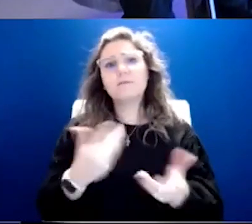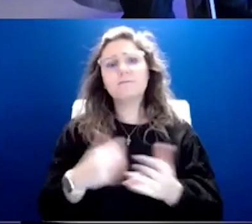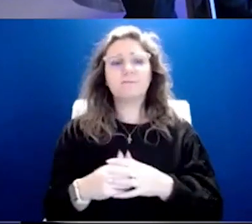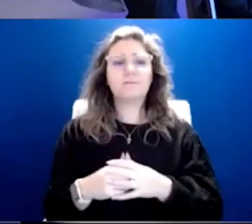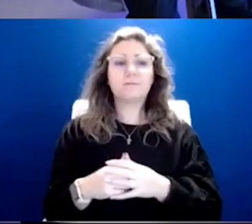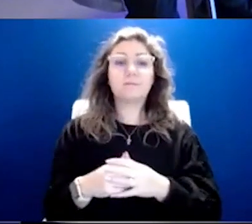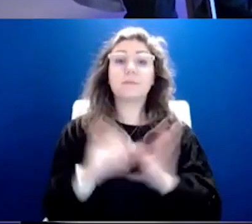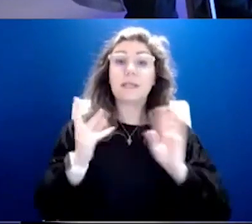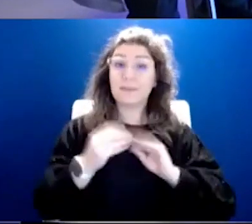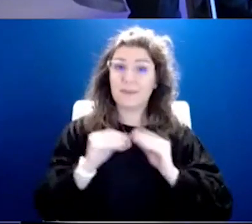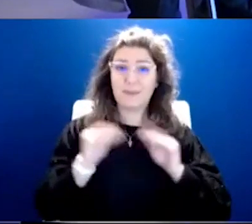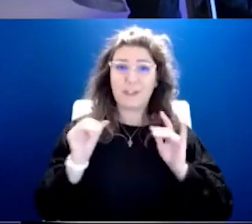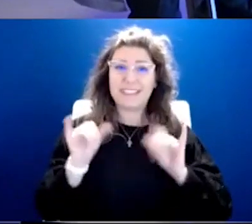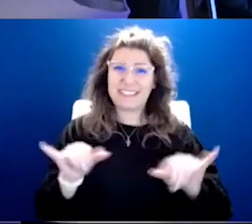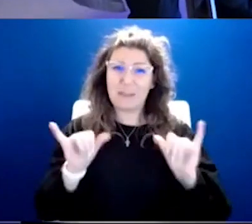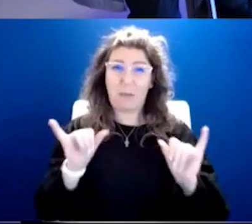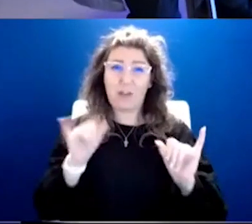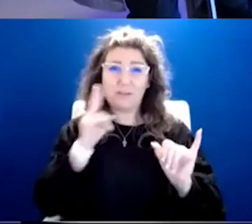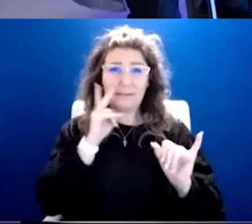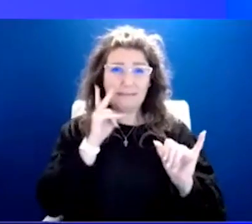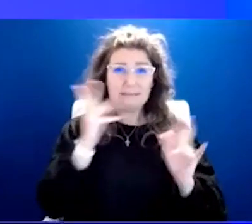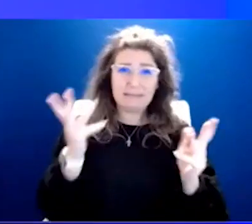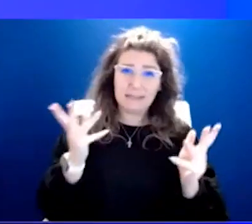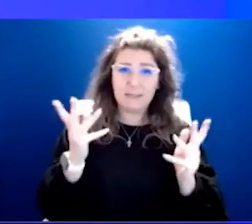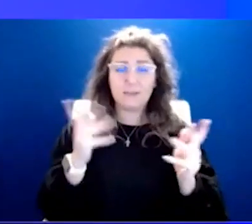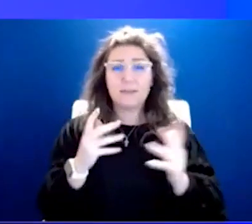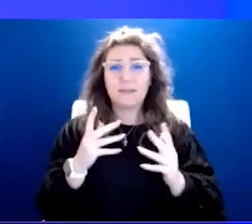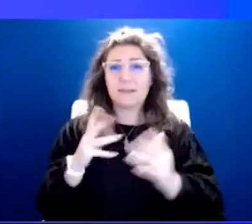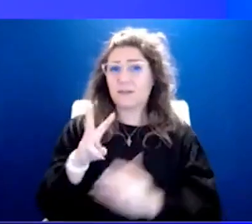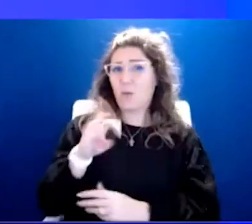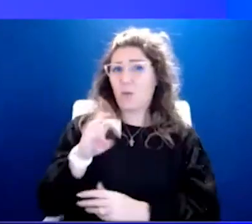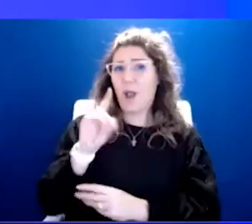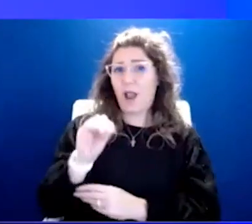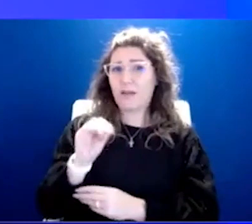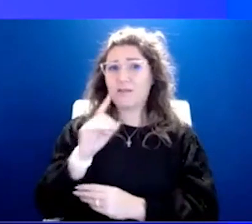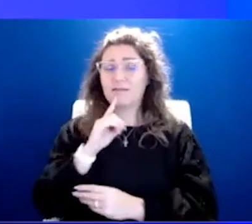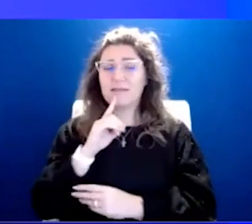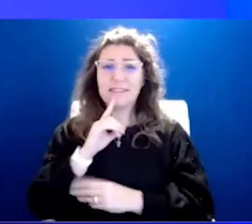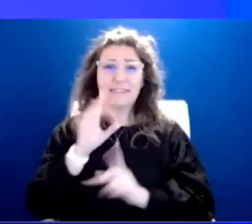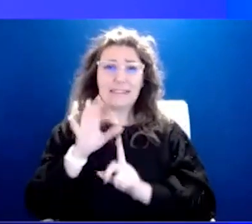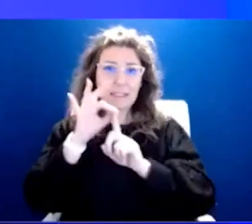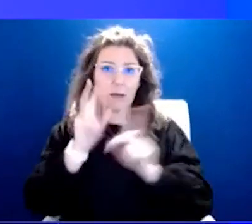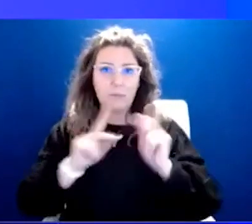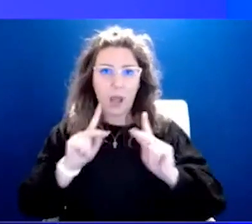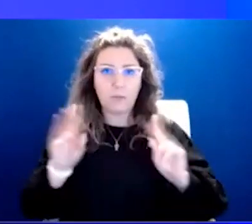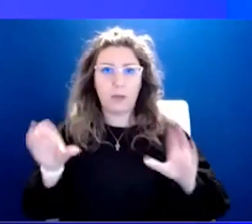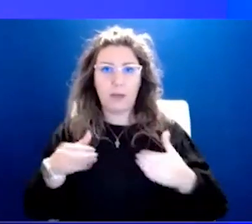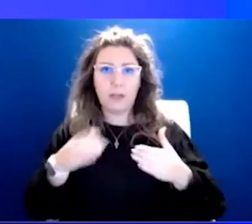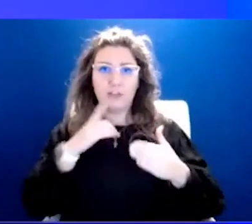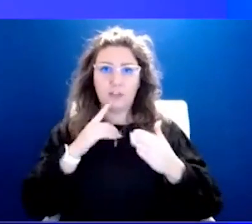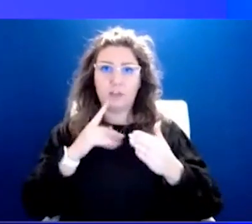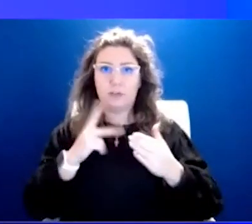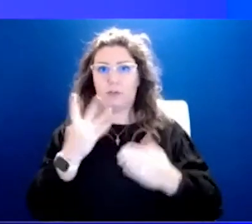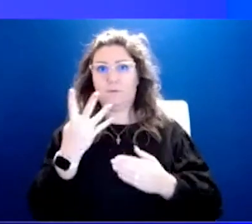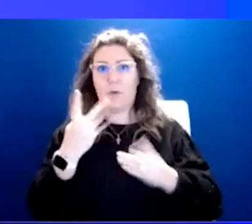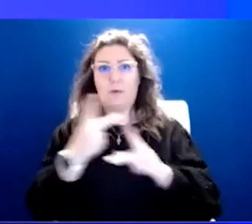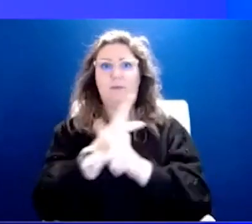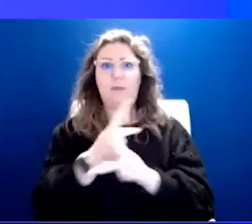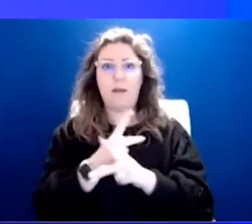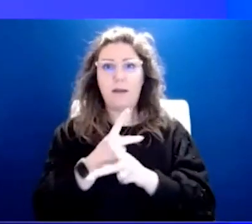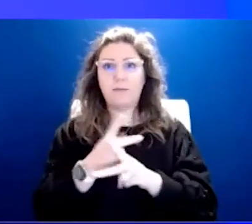much similar to what we've seen in Wyandotte County, except that the population, of course, is four times that. So we also have